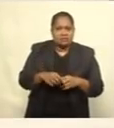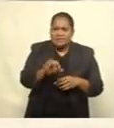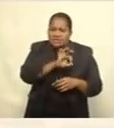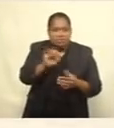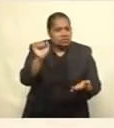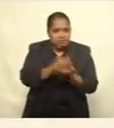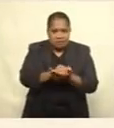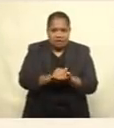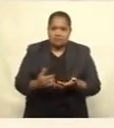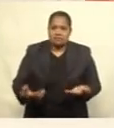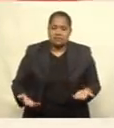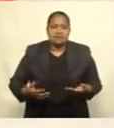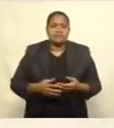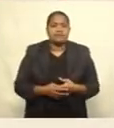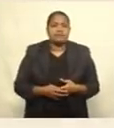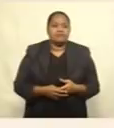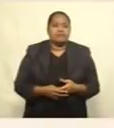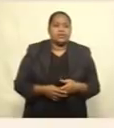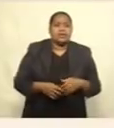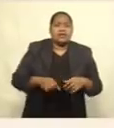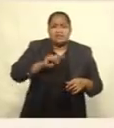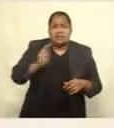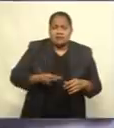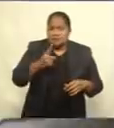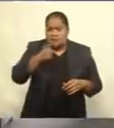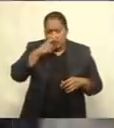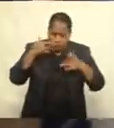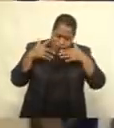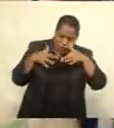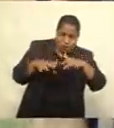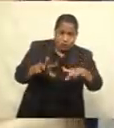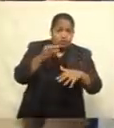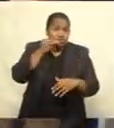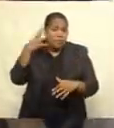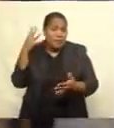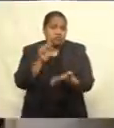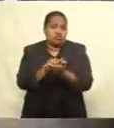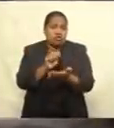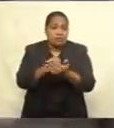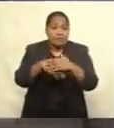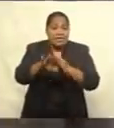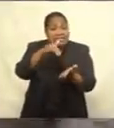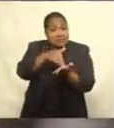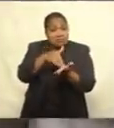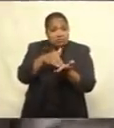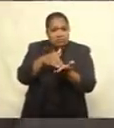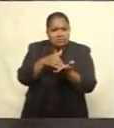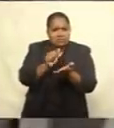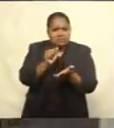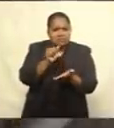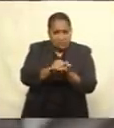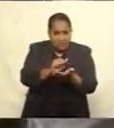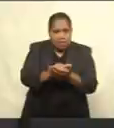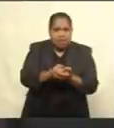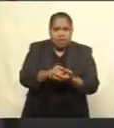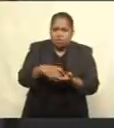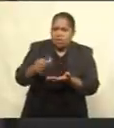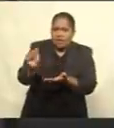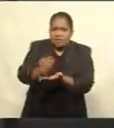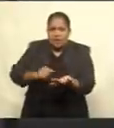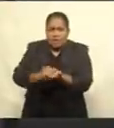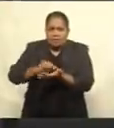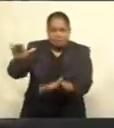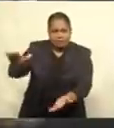week has seen thousands of people rushing to stores and supermarkets in the Central Division to stock up on supplies for the extended